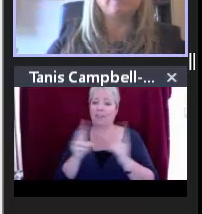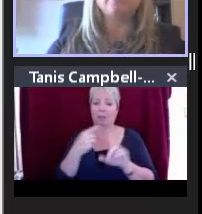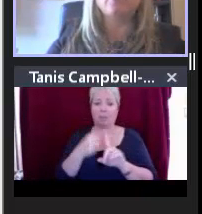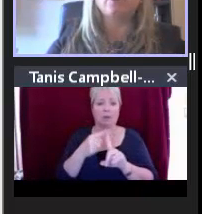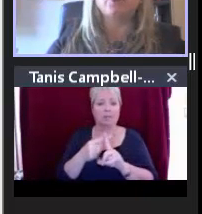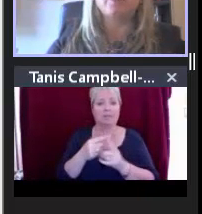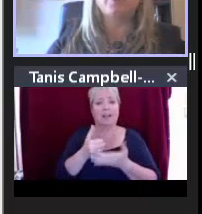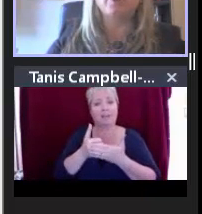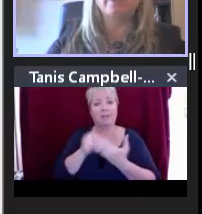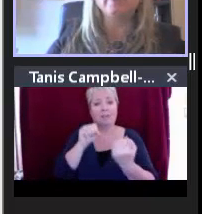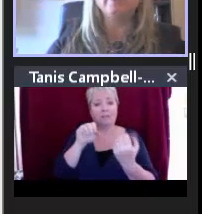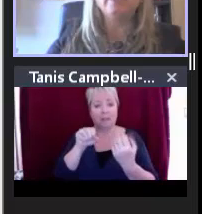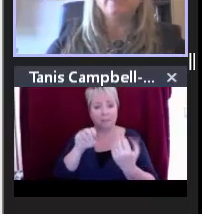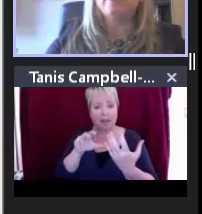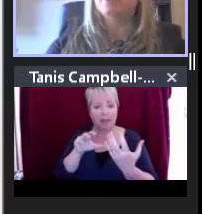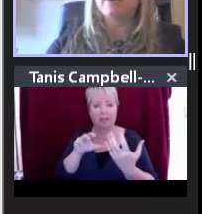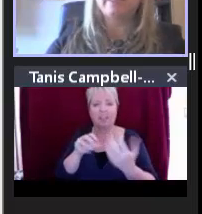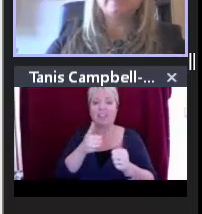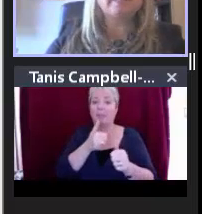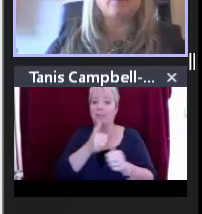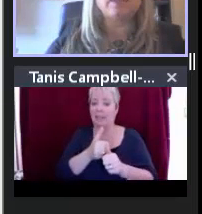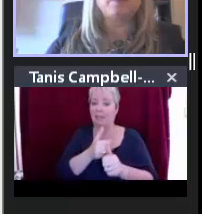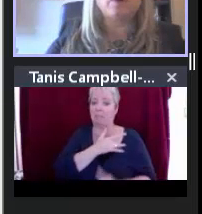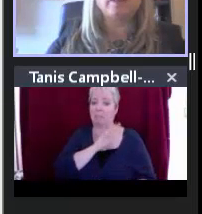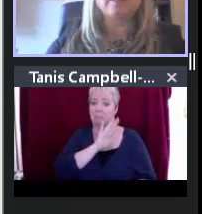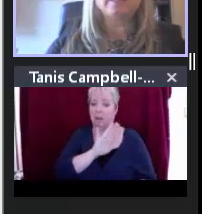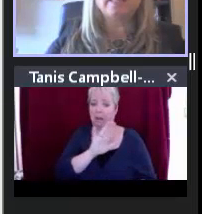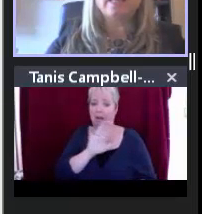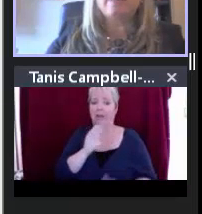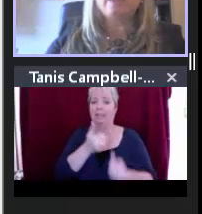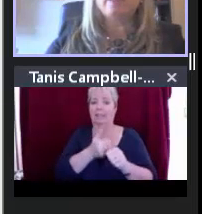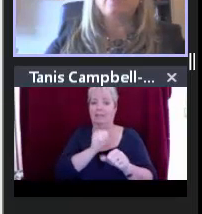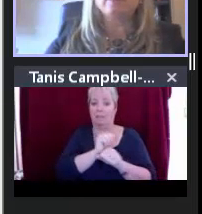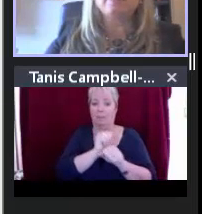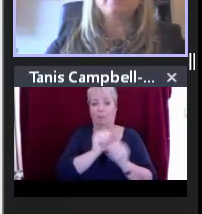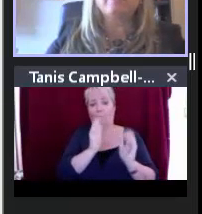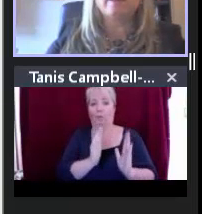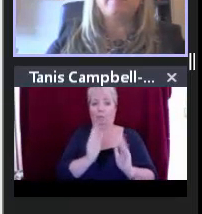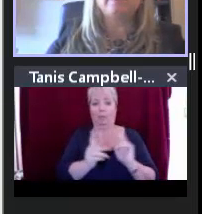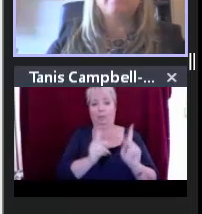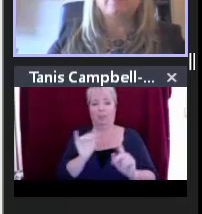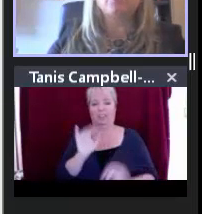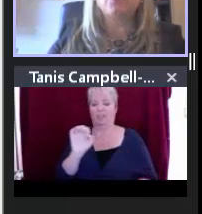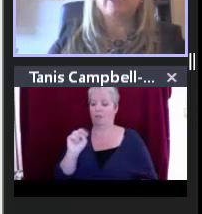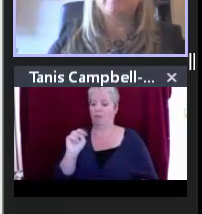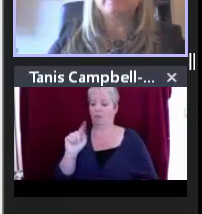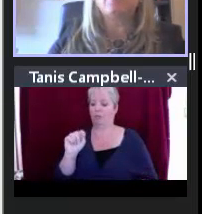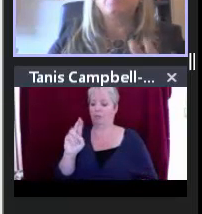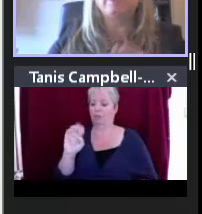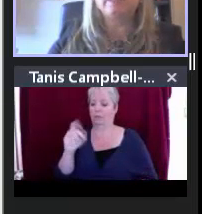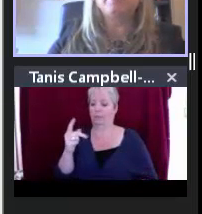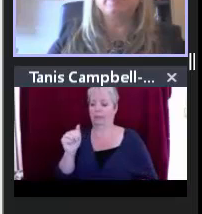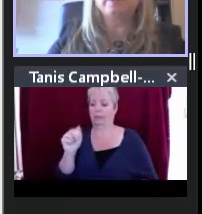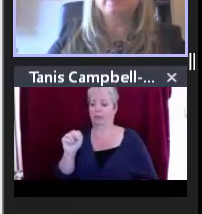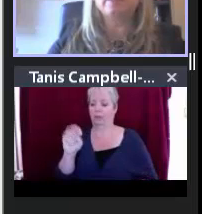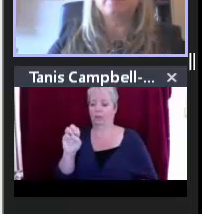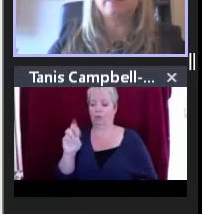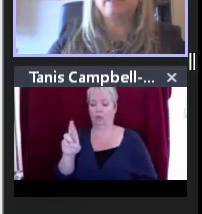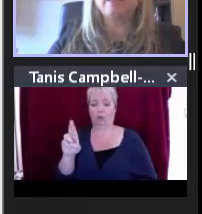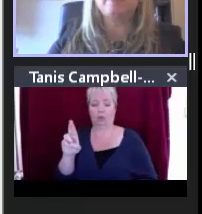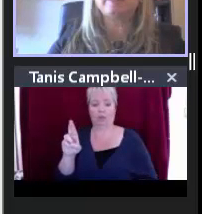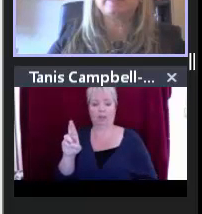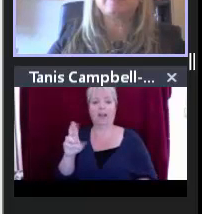they're highly entrepreneurial. They're great sounding boards, and they can also provide business mentorship. So once a